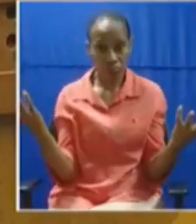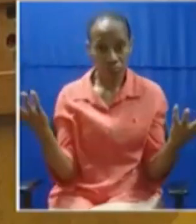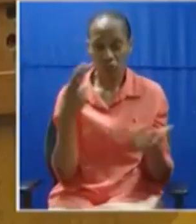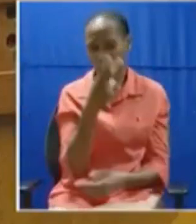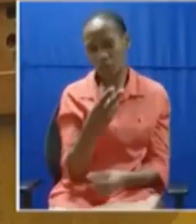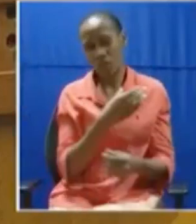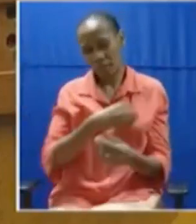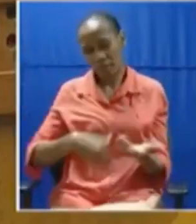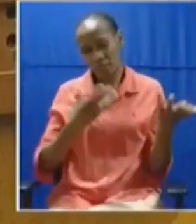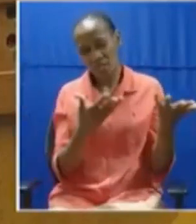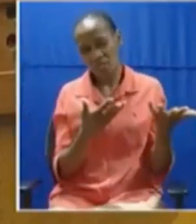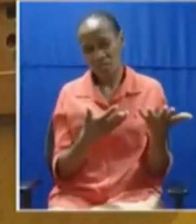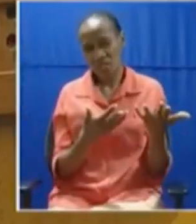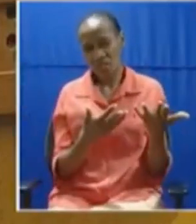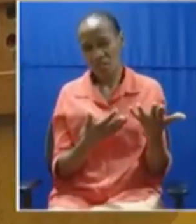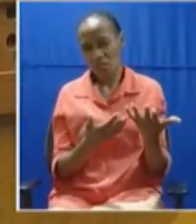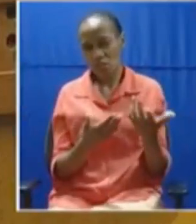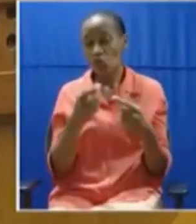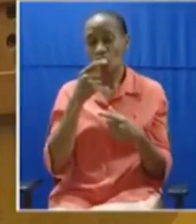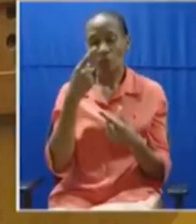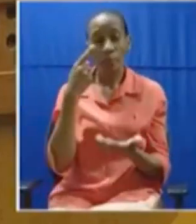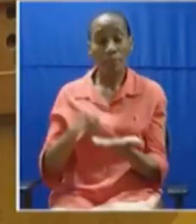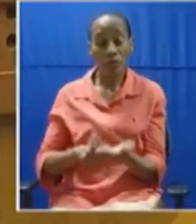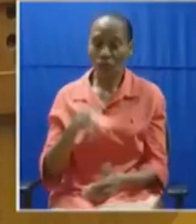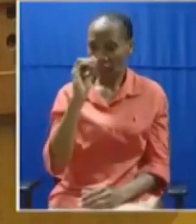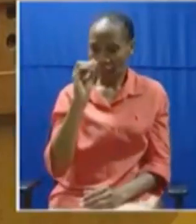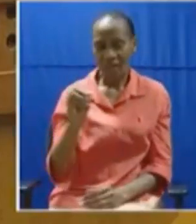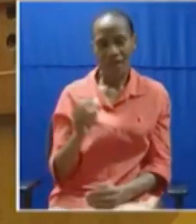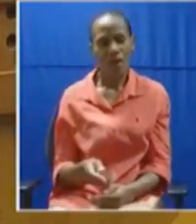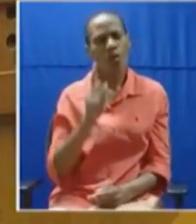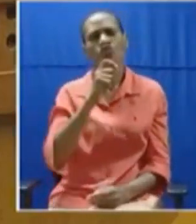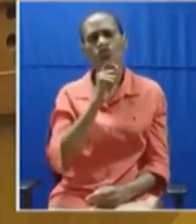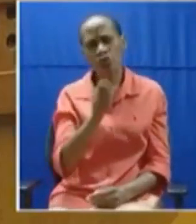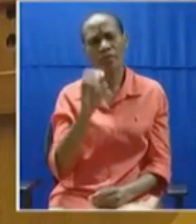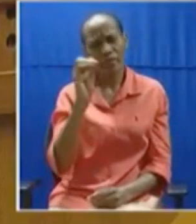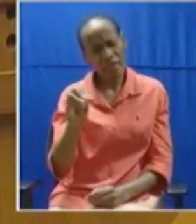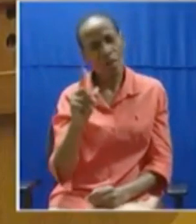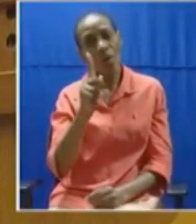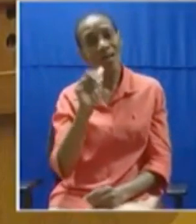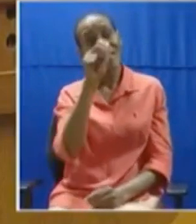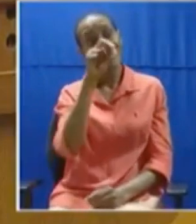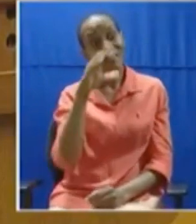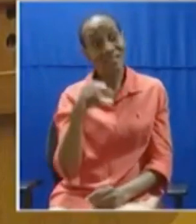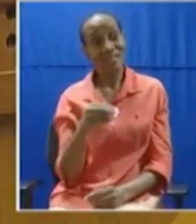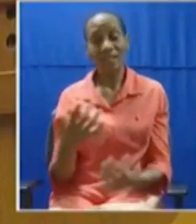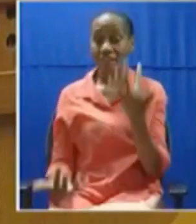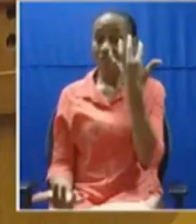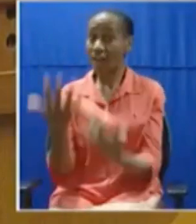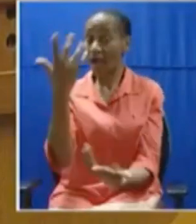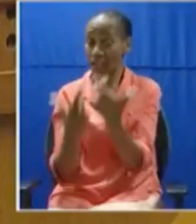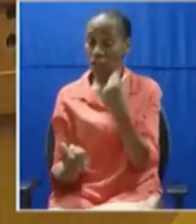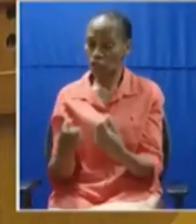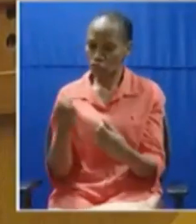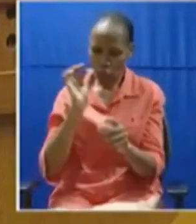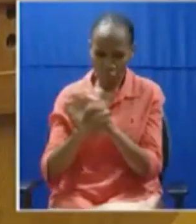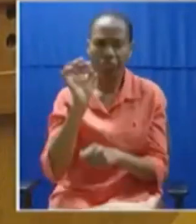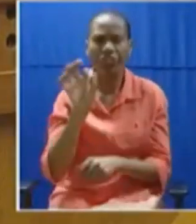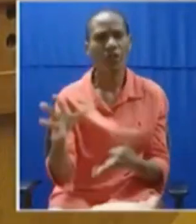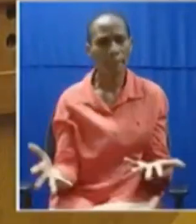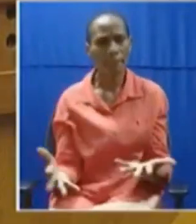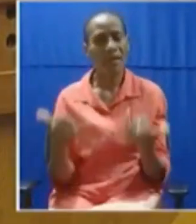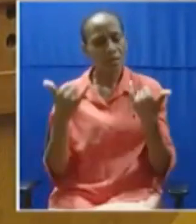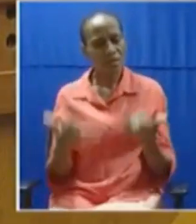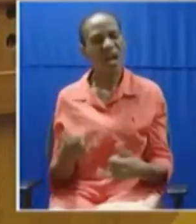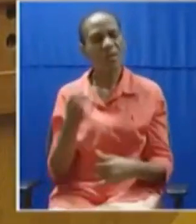candy floss. And the truth is that the ANC set the house on fire and is now asking the public for 5